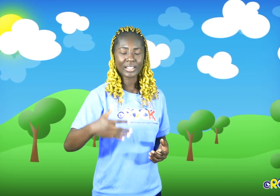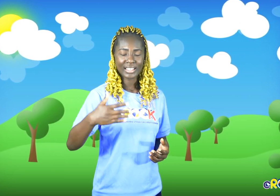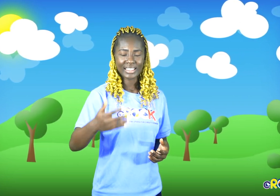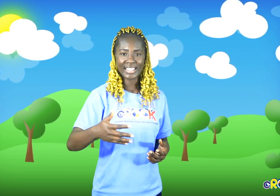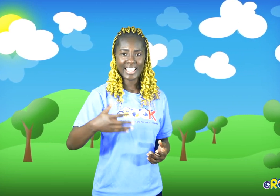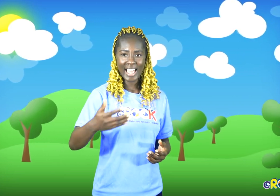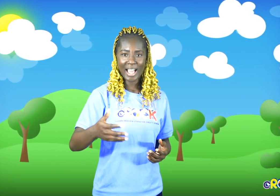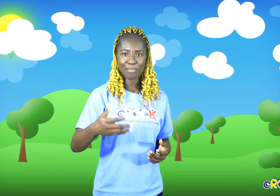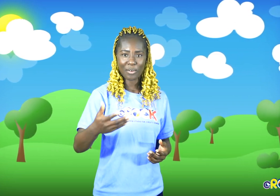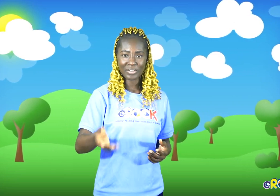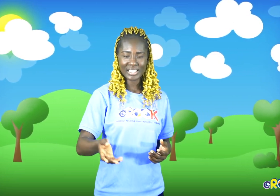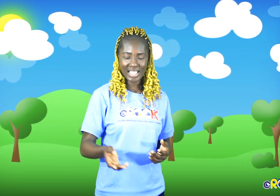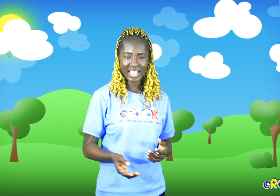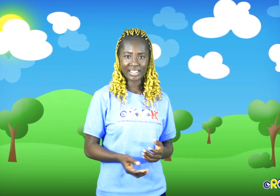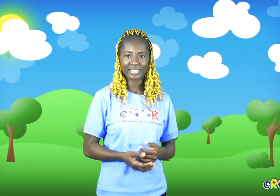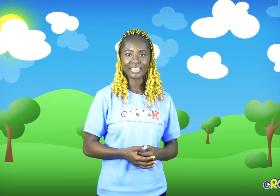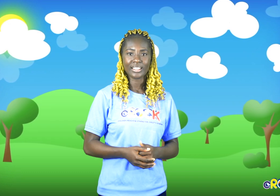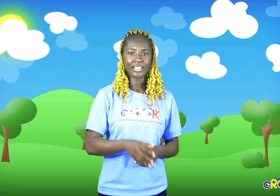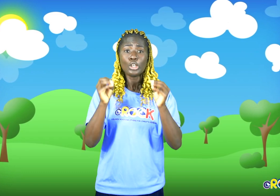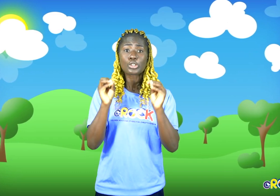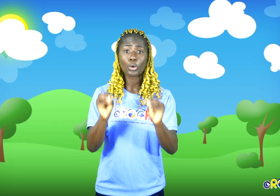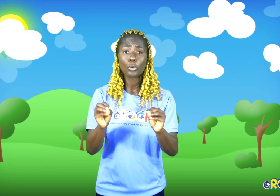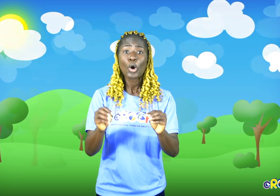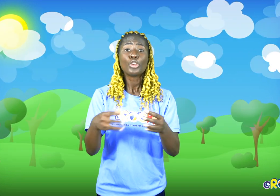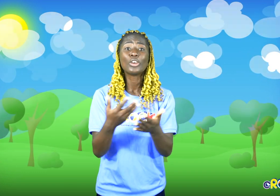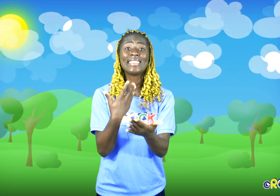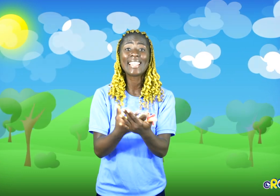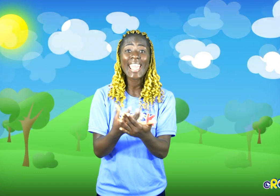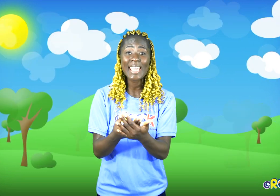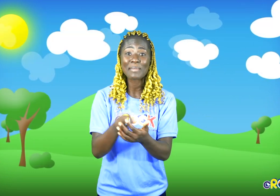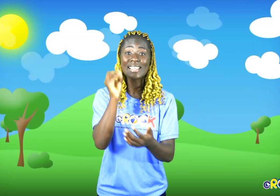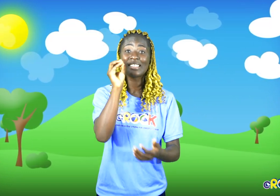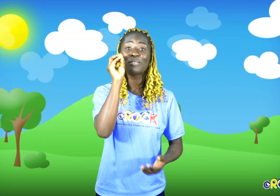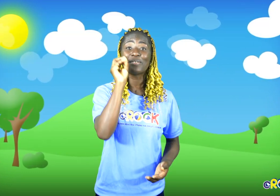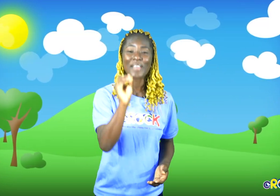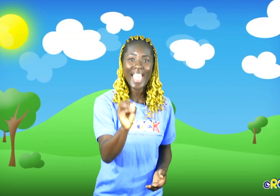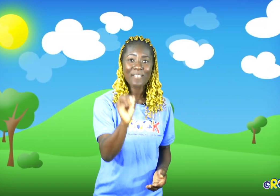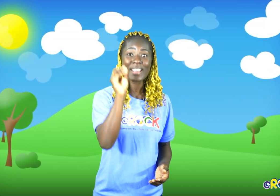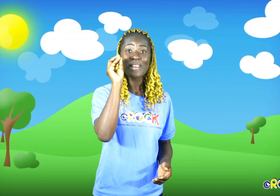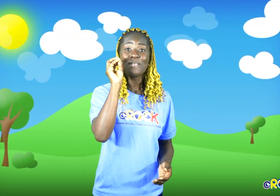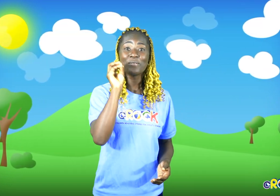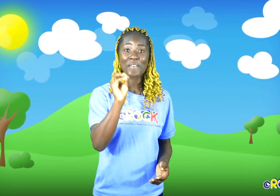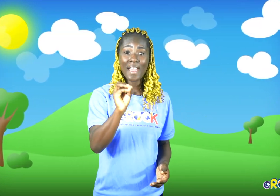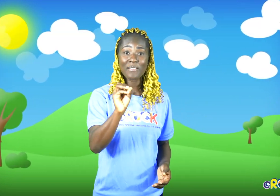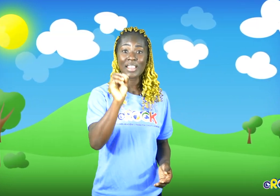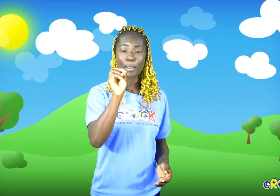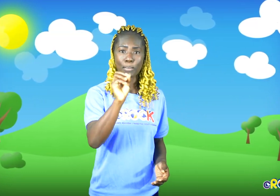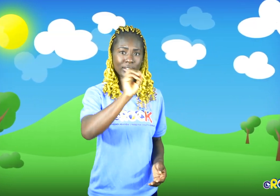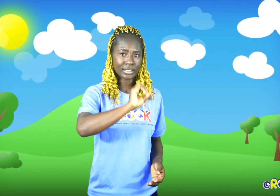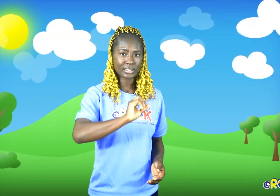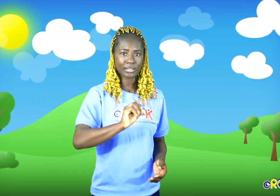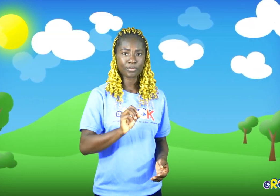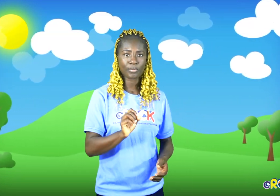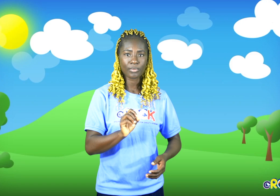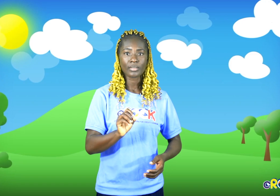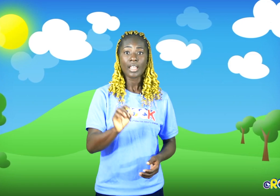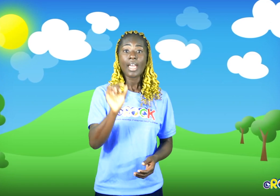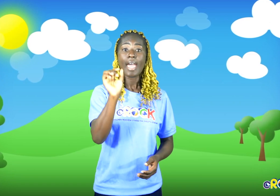name, they are prophesying. So your name is very, very